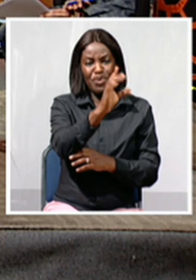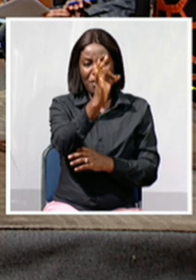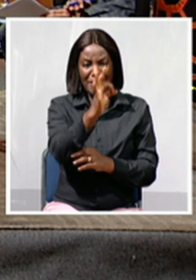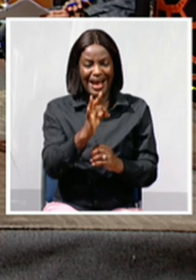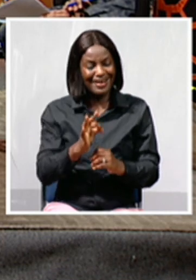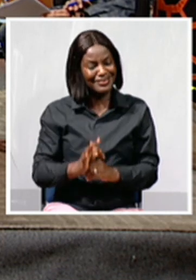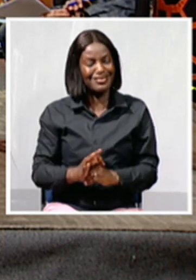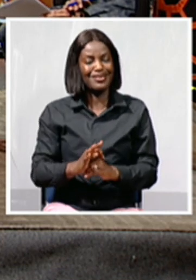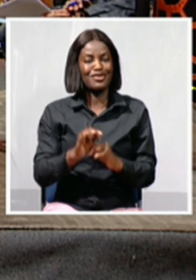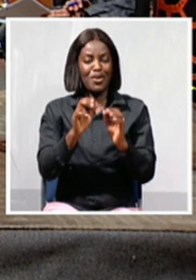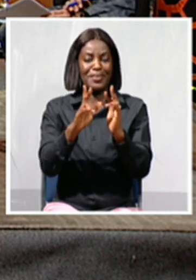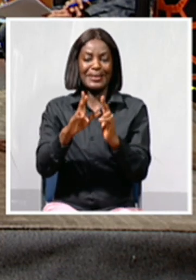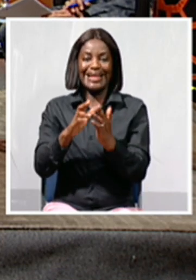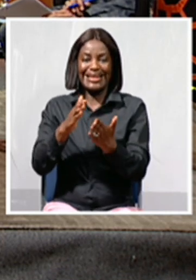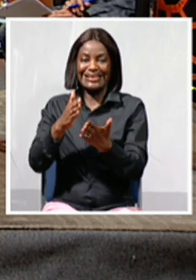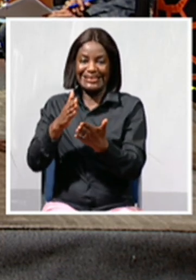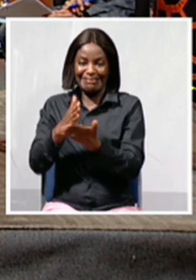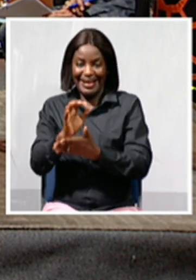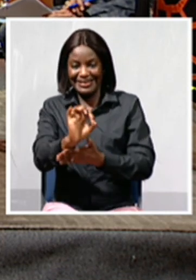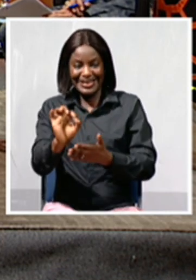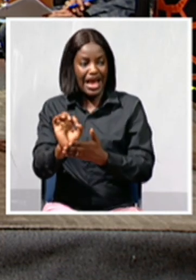of a general registration of voters process?